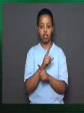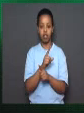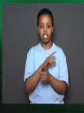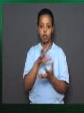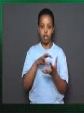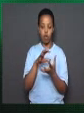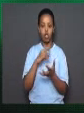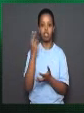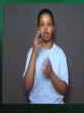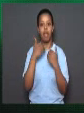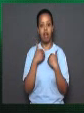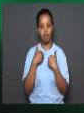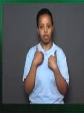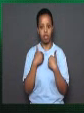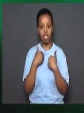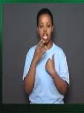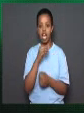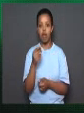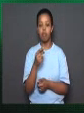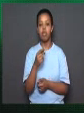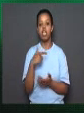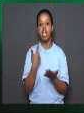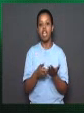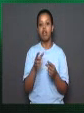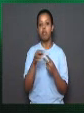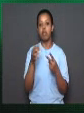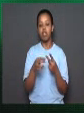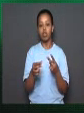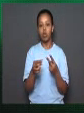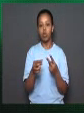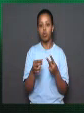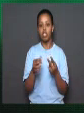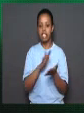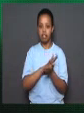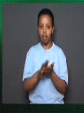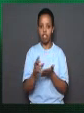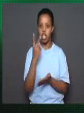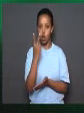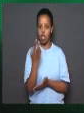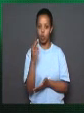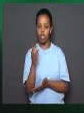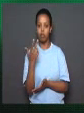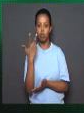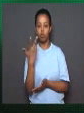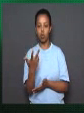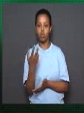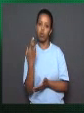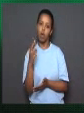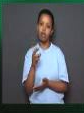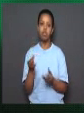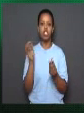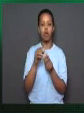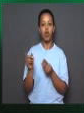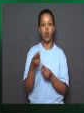He might wish to combine the desirable qualities of two or more breeds.